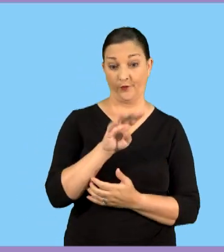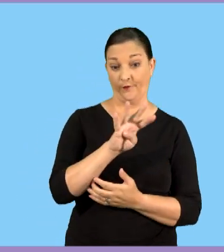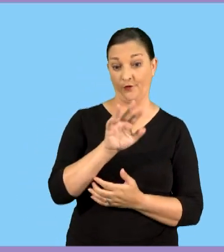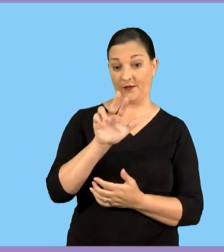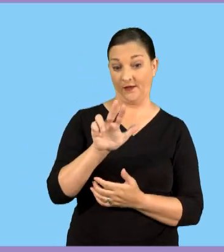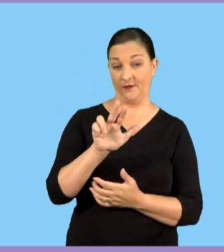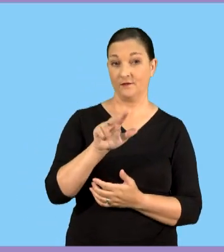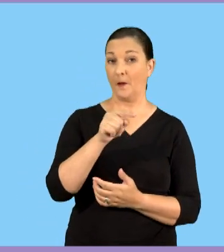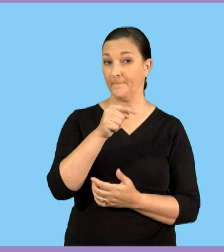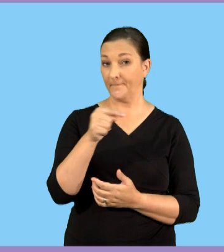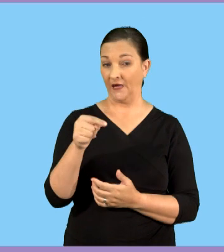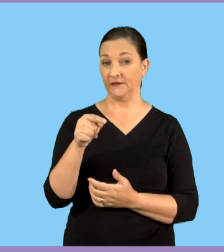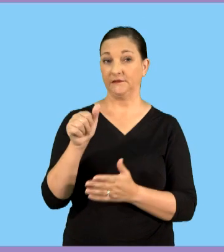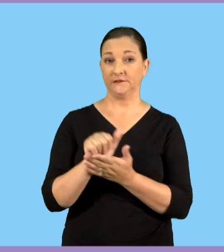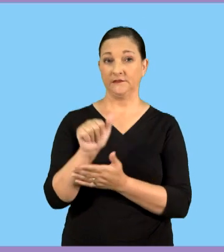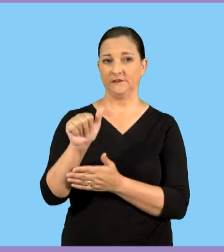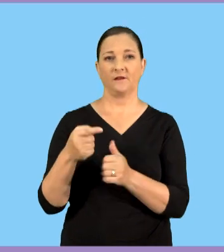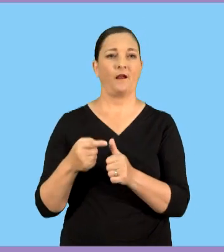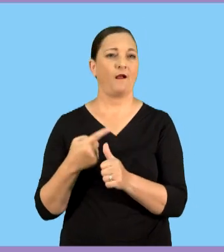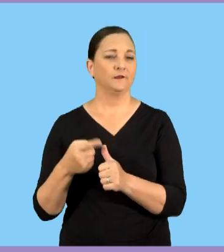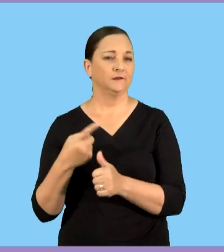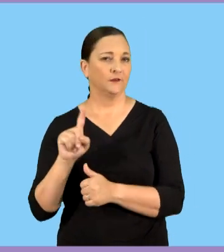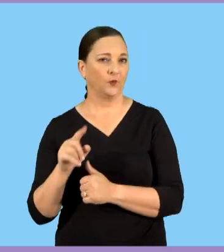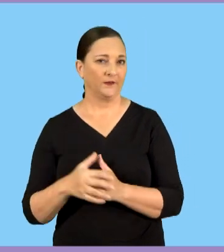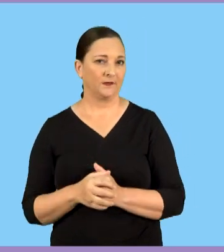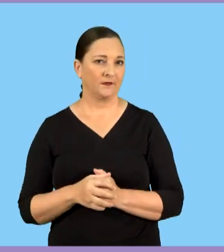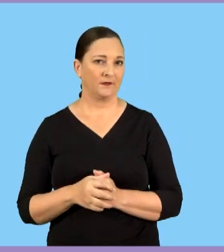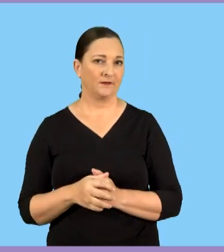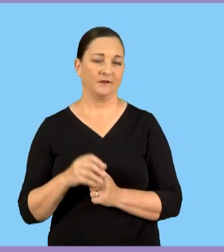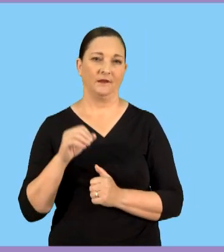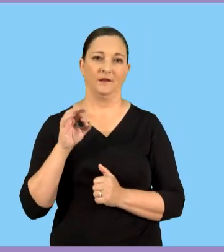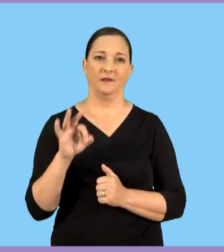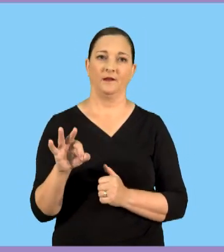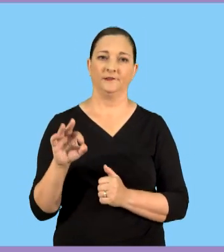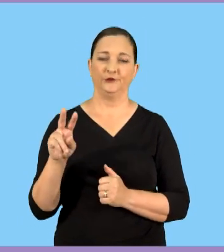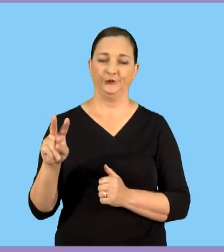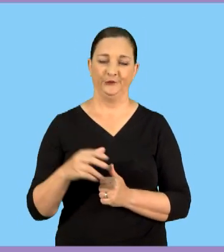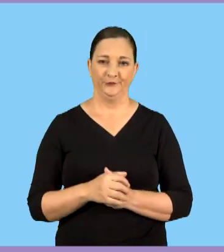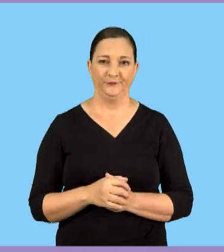if I say now 48 minus 16, the answer will be